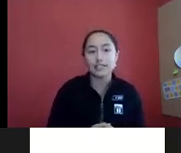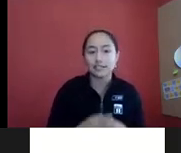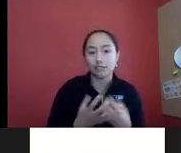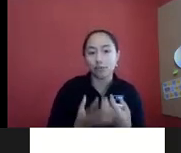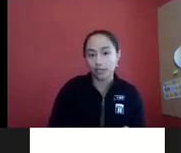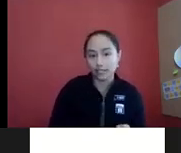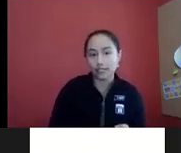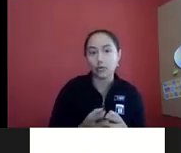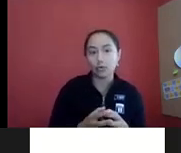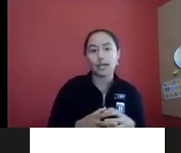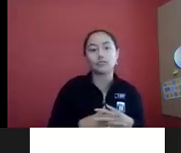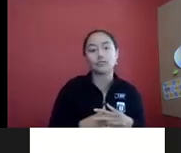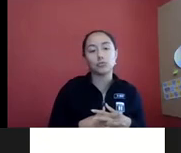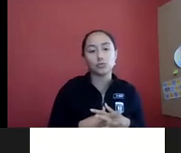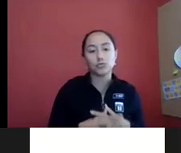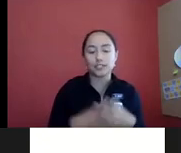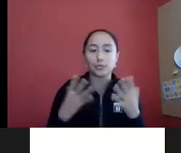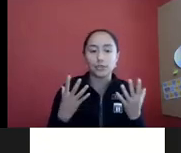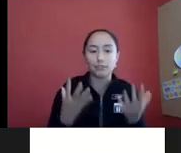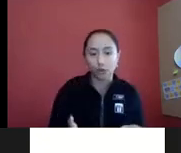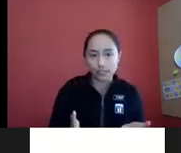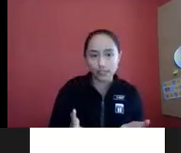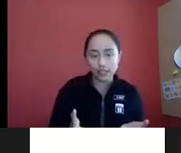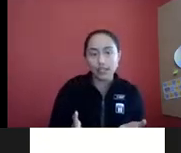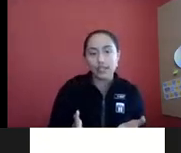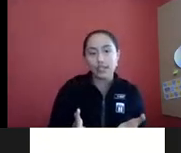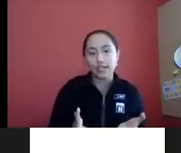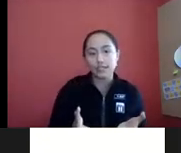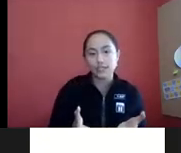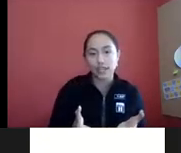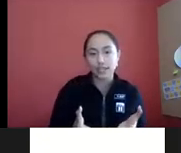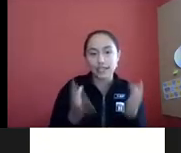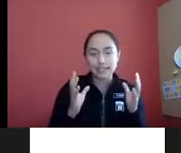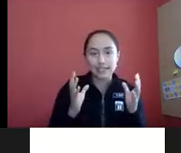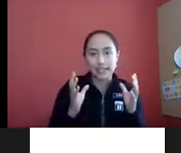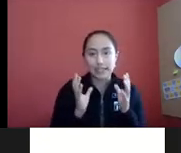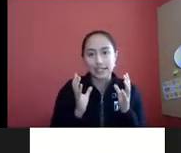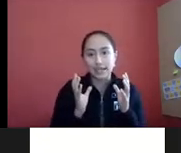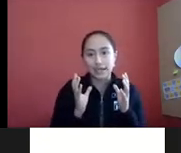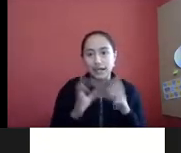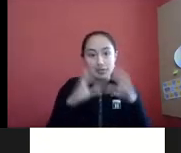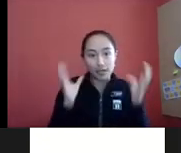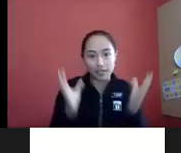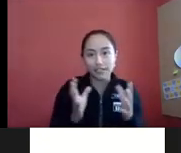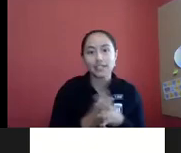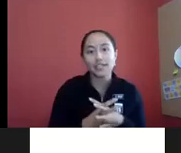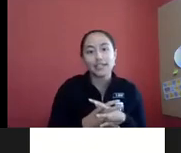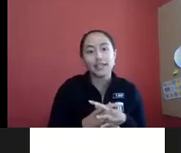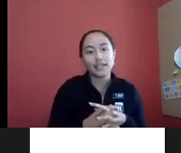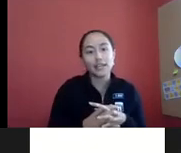poster is the font. So we have to use just one font so that it's like